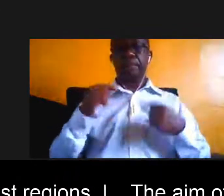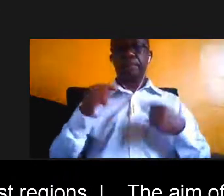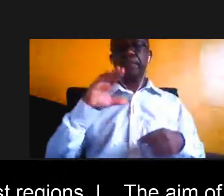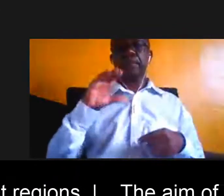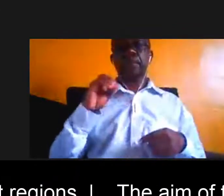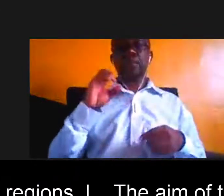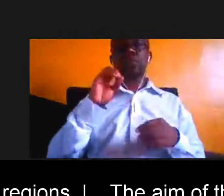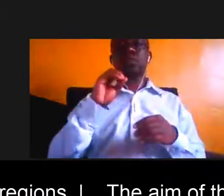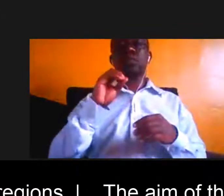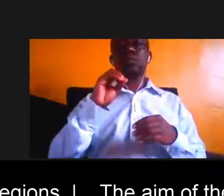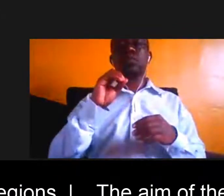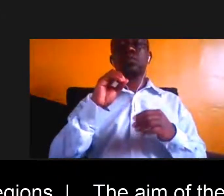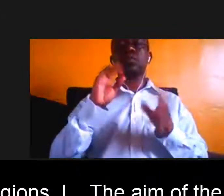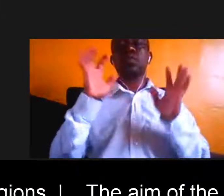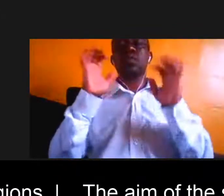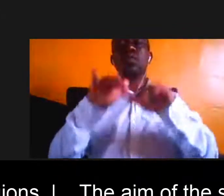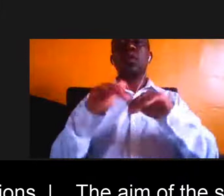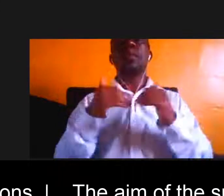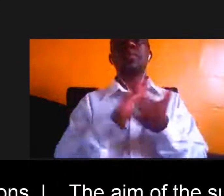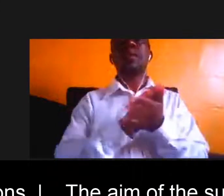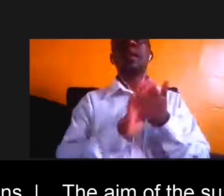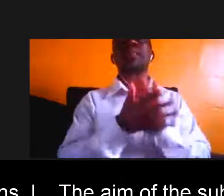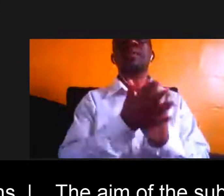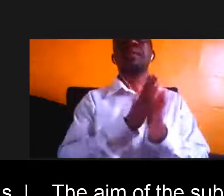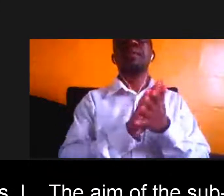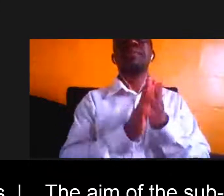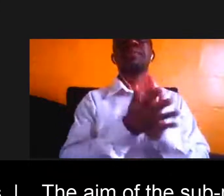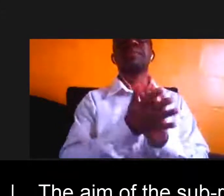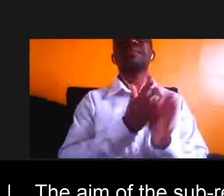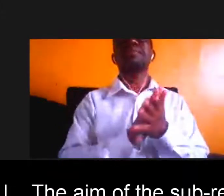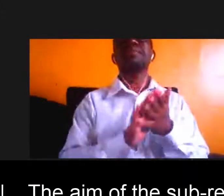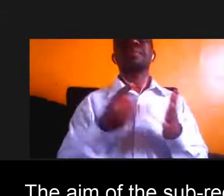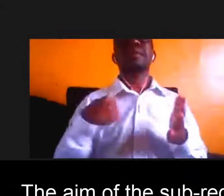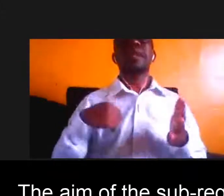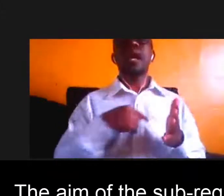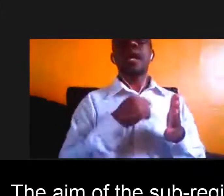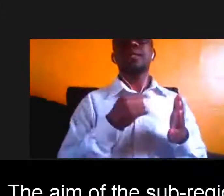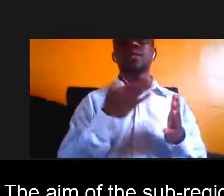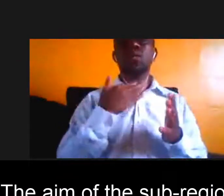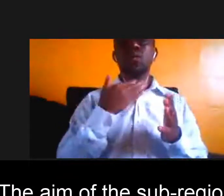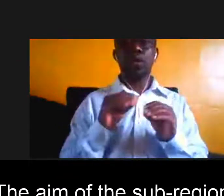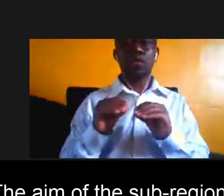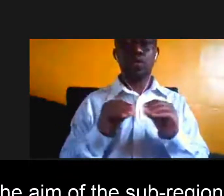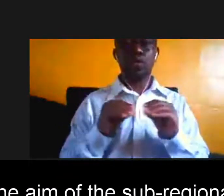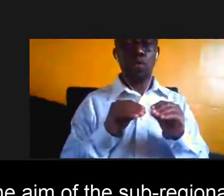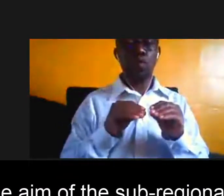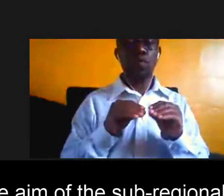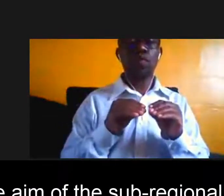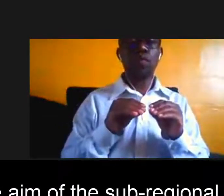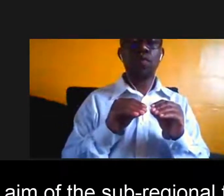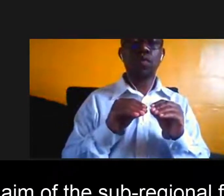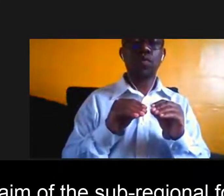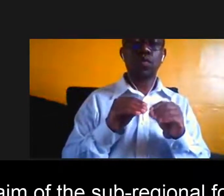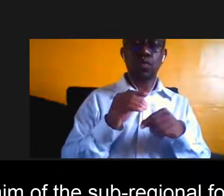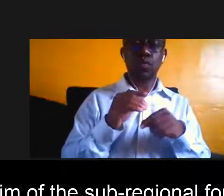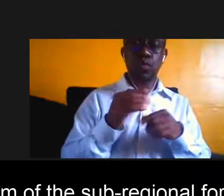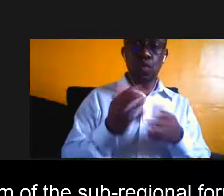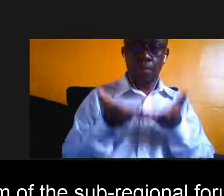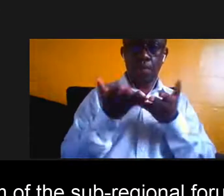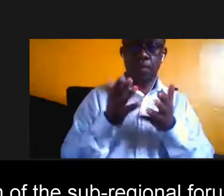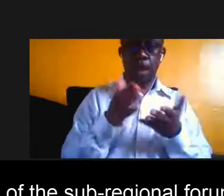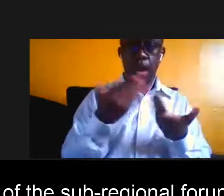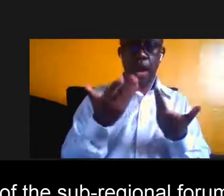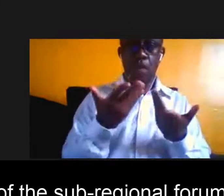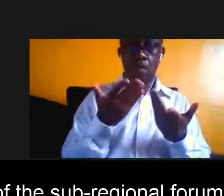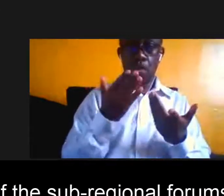Forum, do not even have anything in that sense. Because, we're moving away from just being a loose network and we're slowly getting a